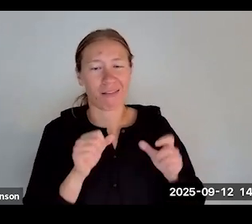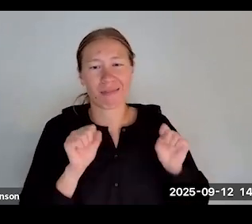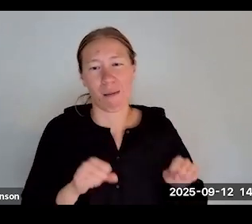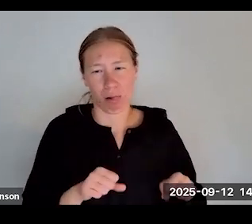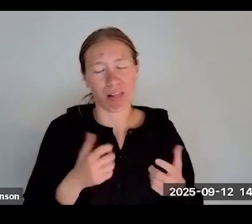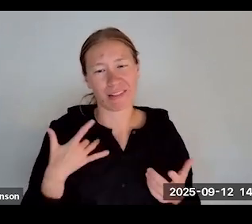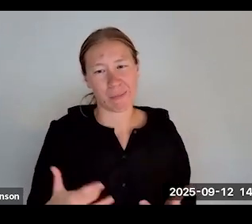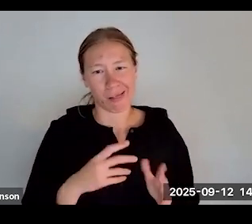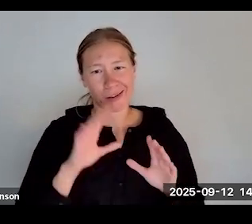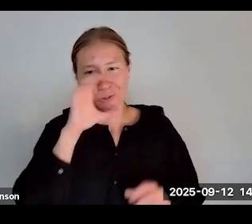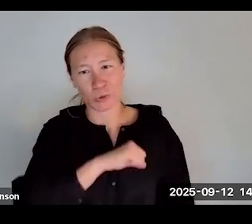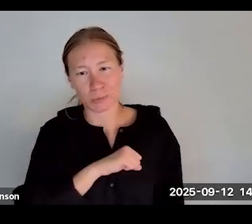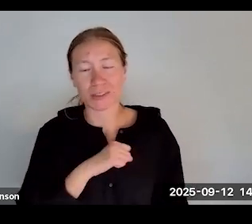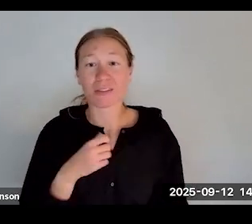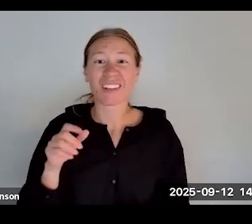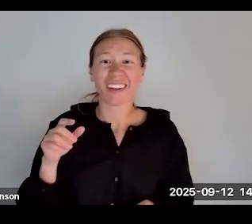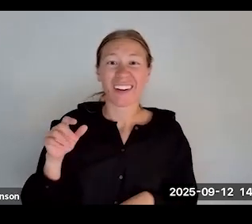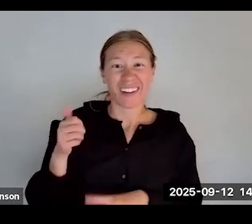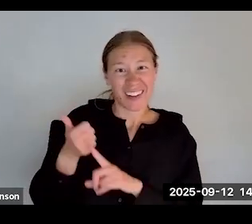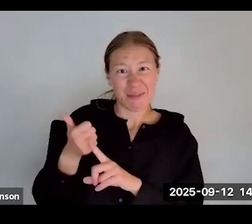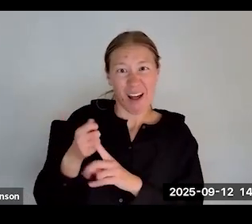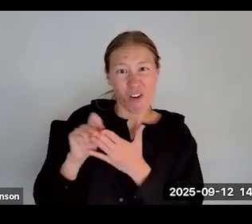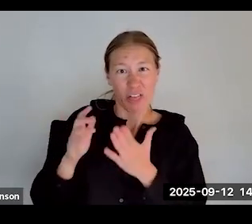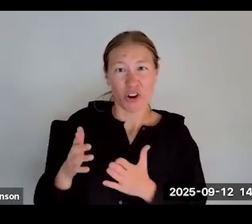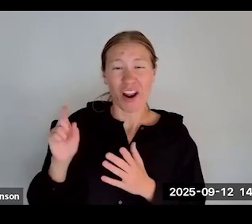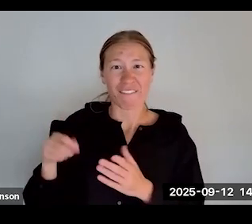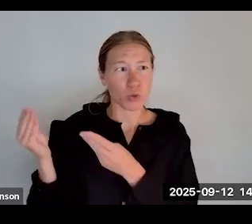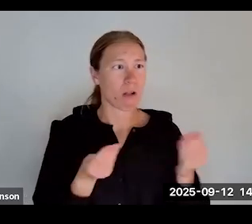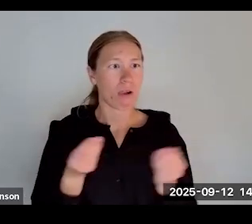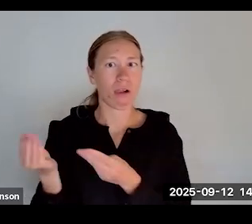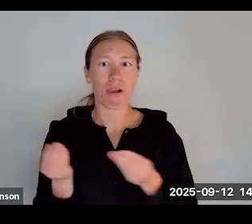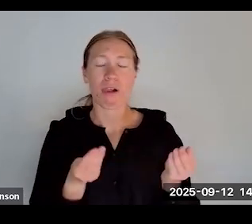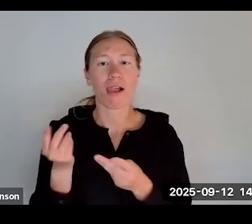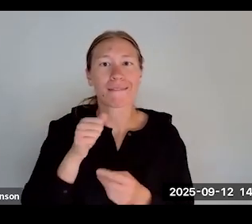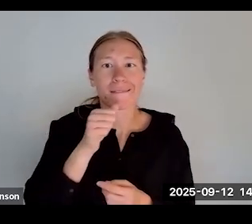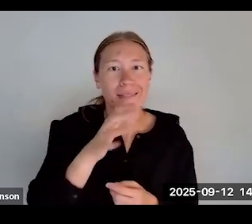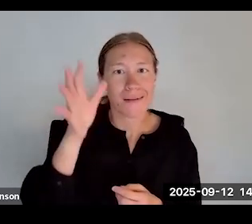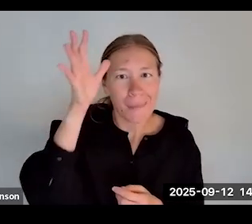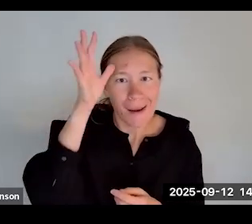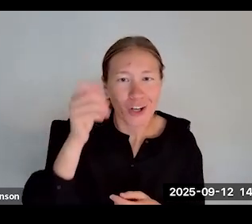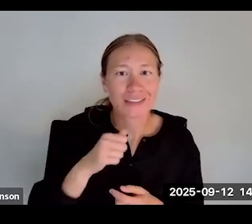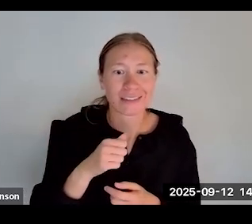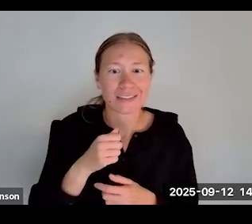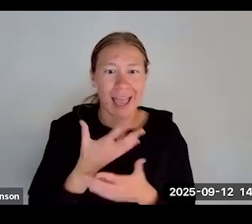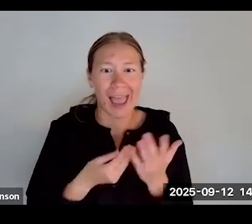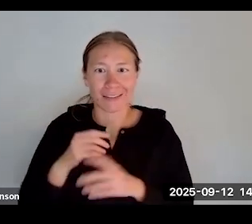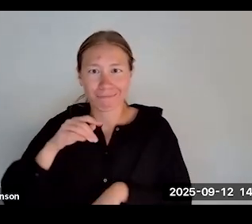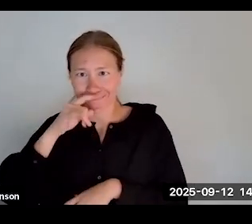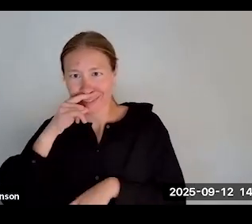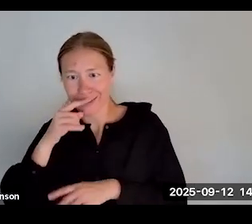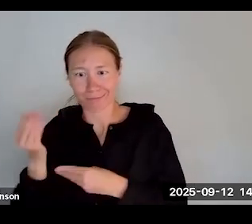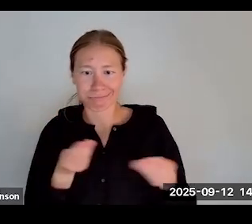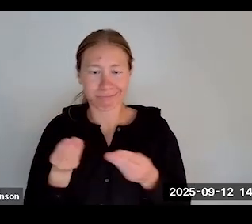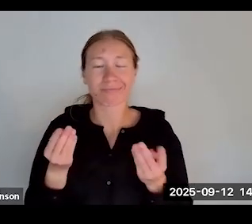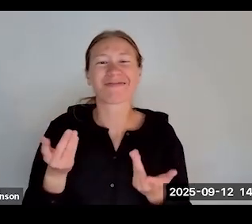was often the intermediary between his deaf parents and the hearing world. I just want to add that as interpreters, we have to